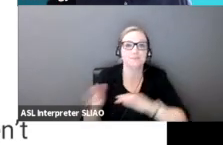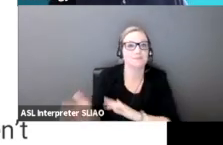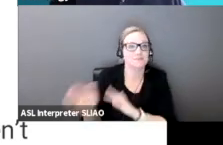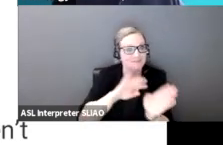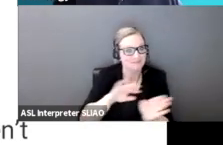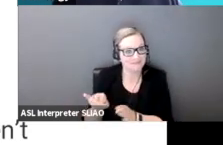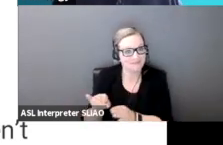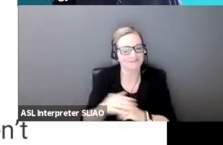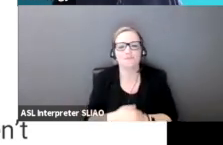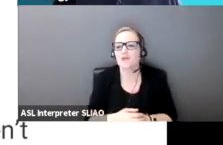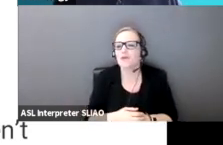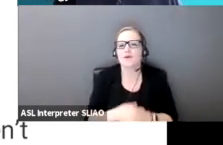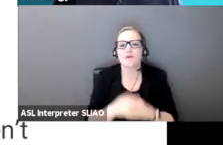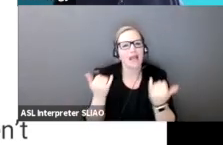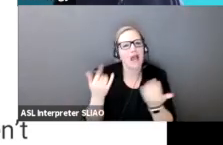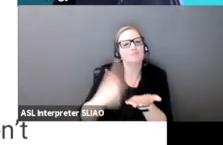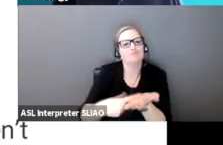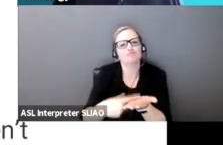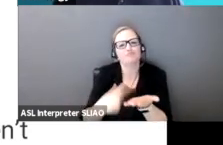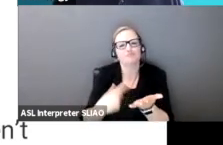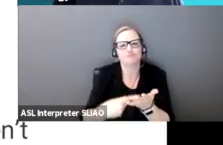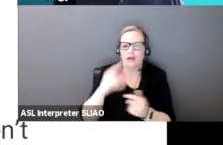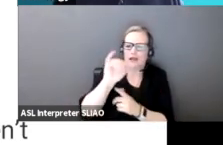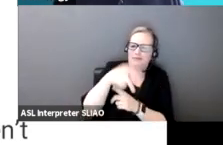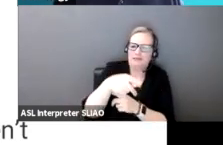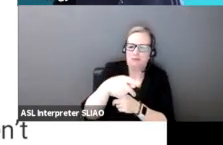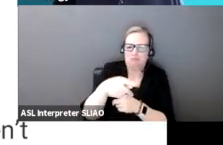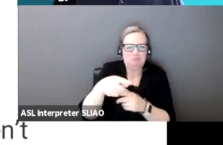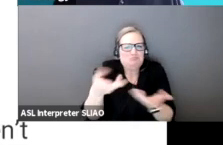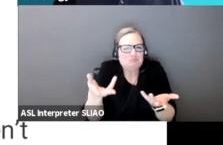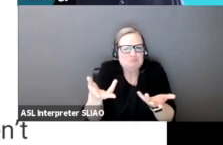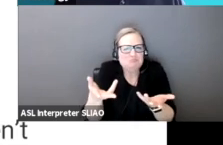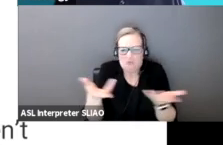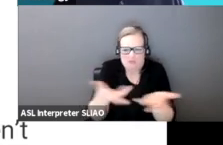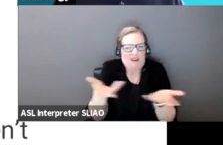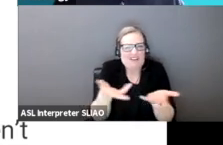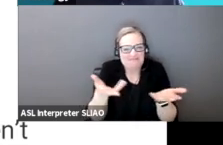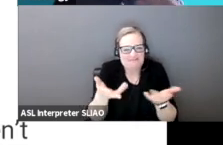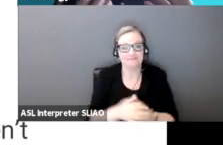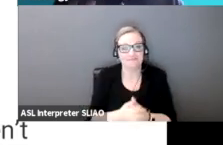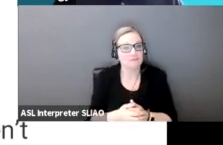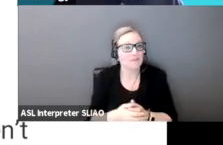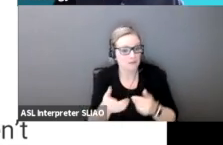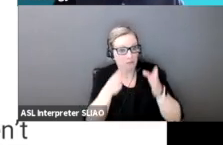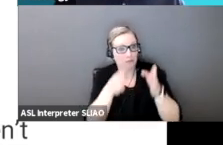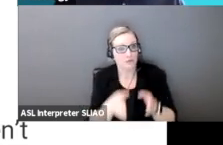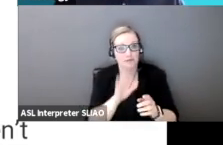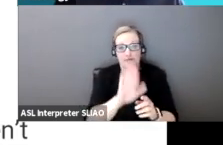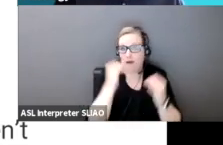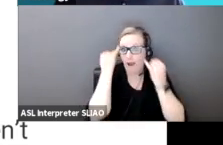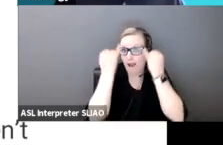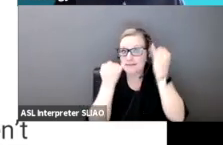So what makes up IP? Well, people's ideas, plans, customer lists,